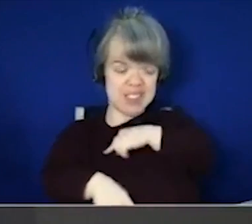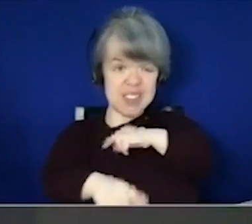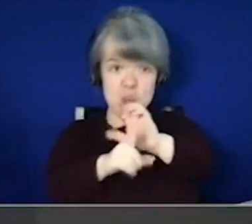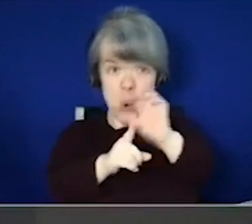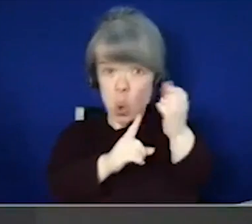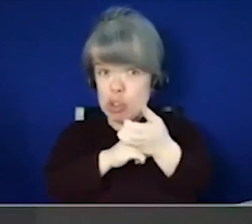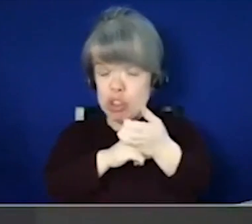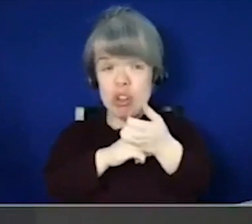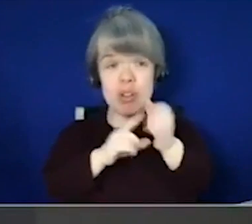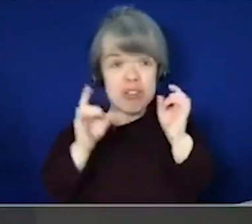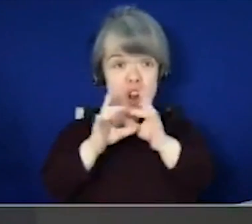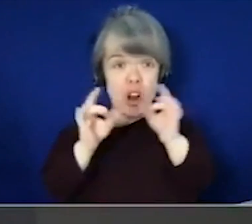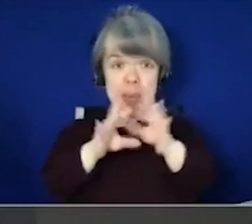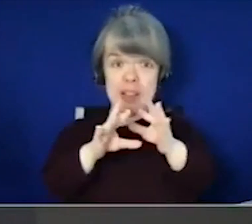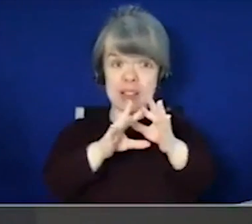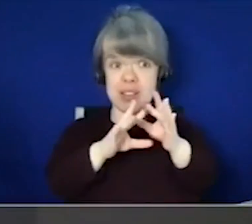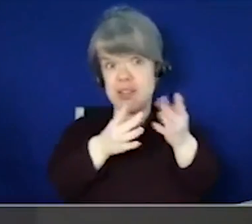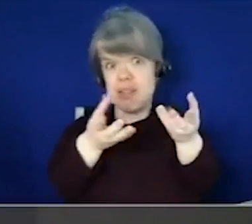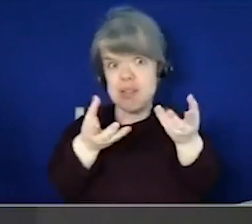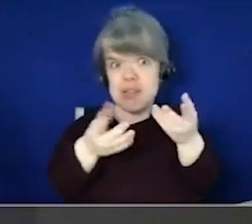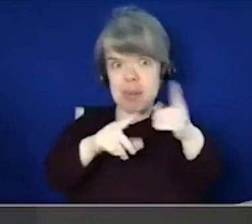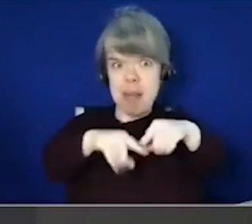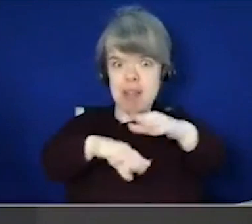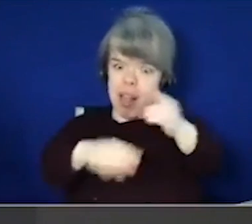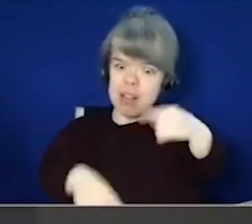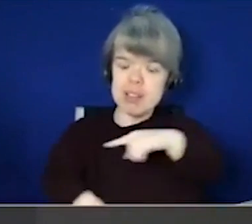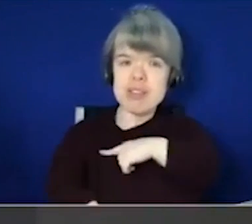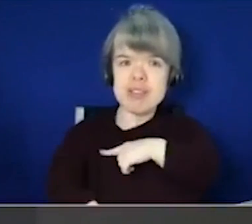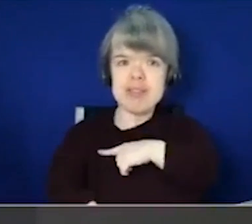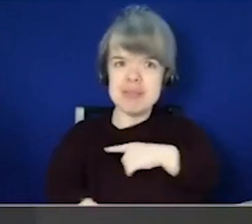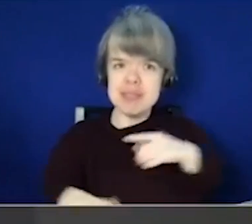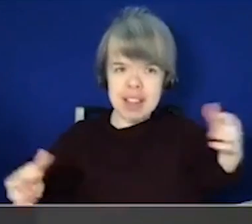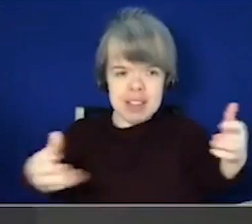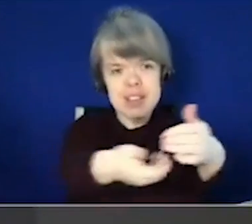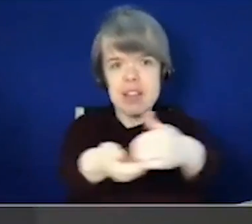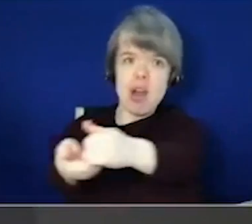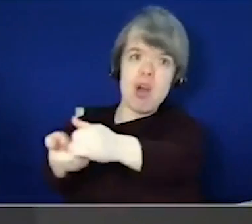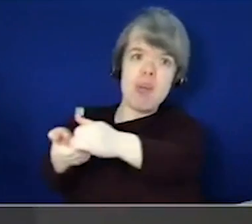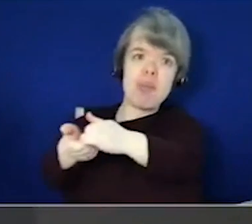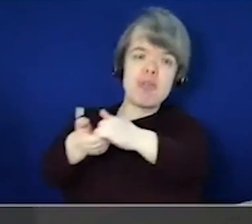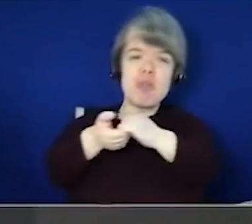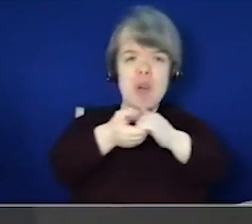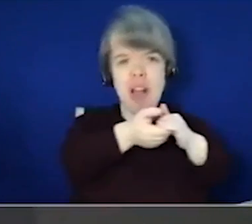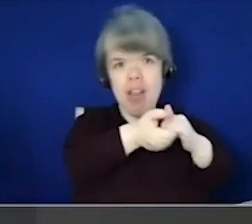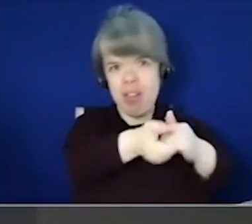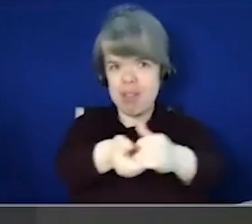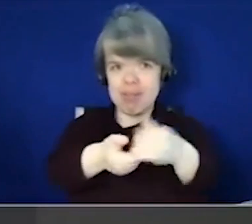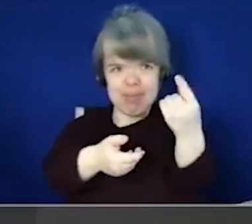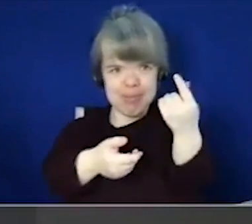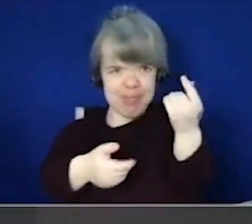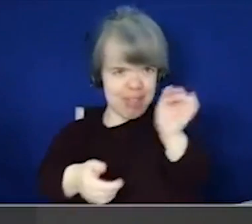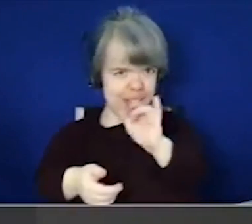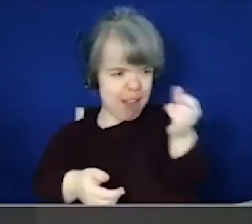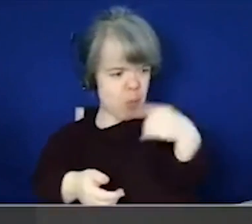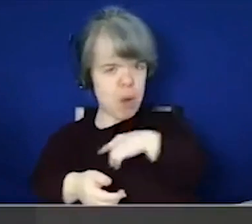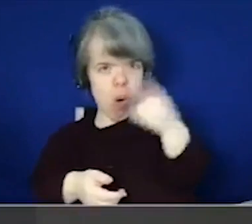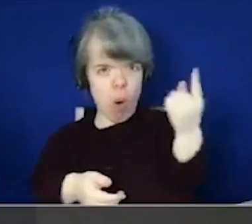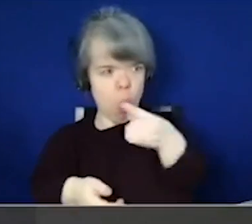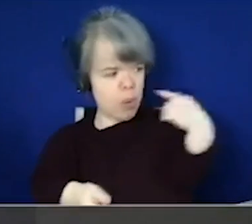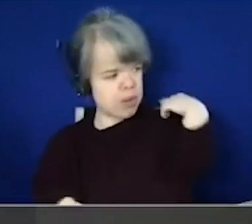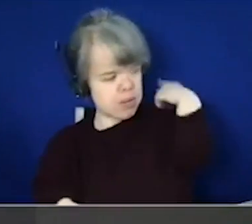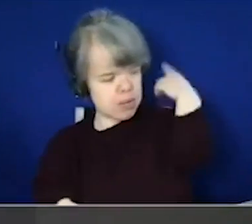post-pandemic customer, the relationship we have with our customers, competitive threats, and now a new outside